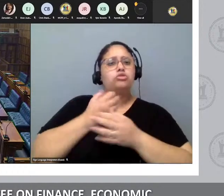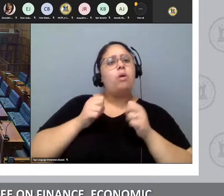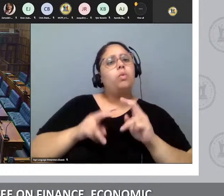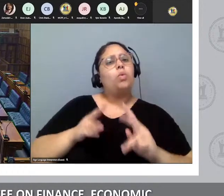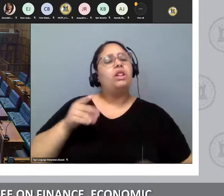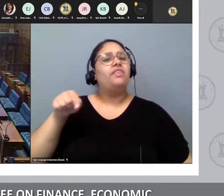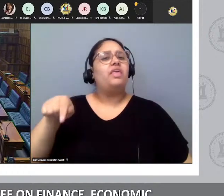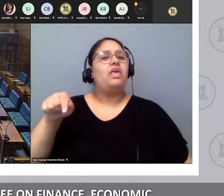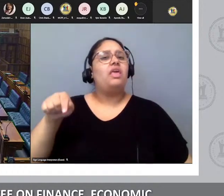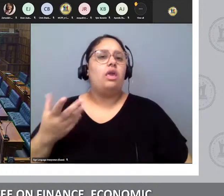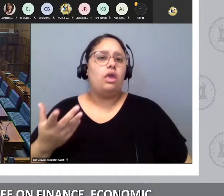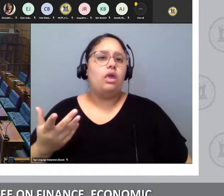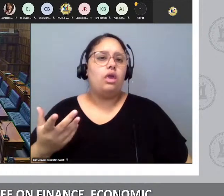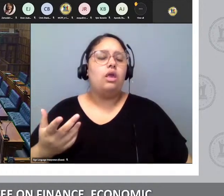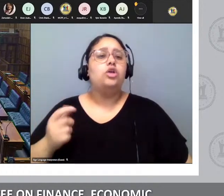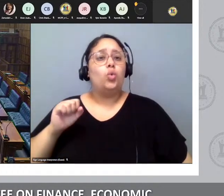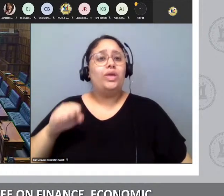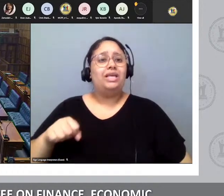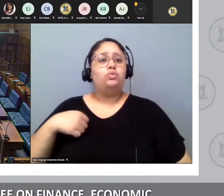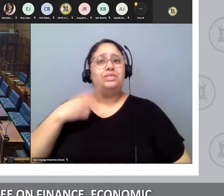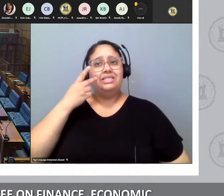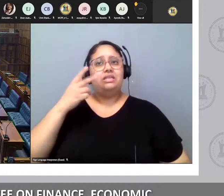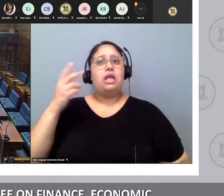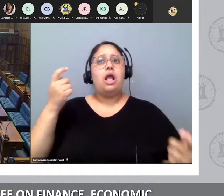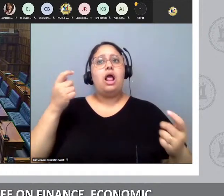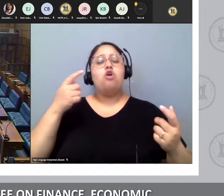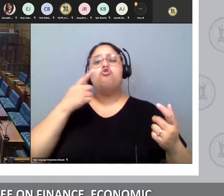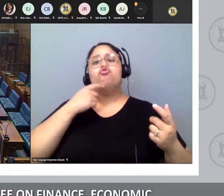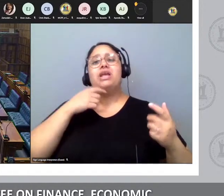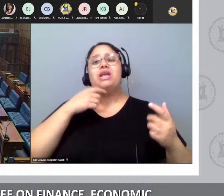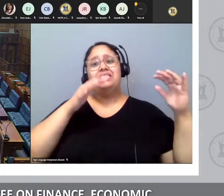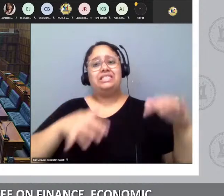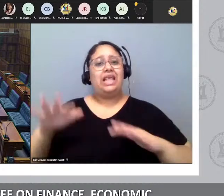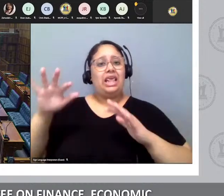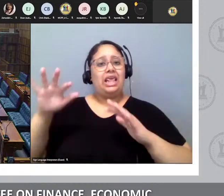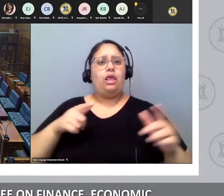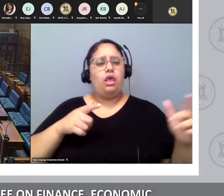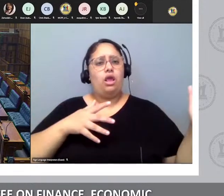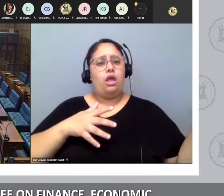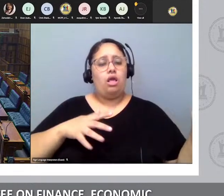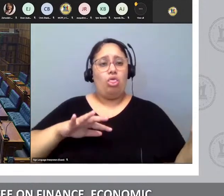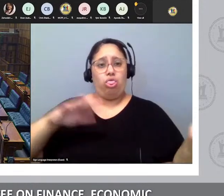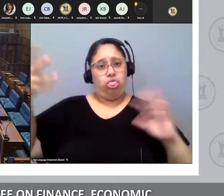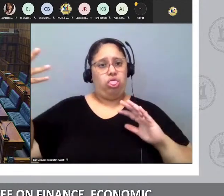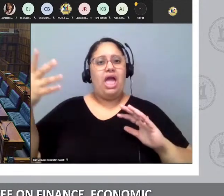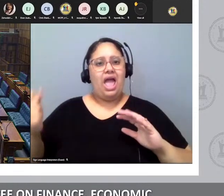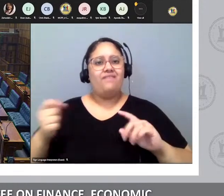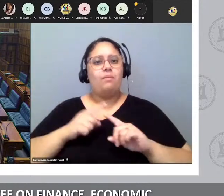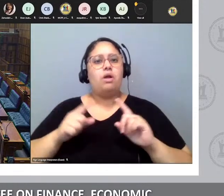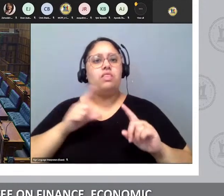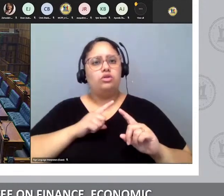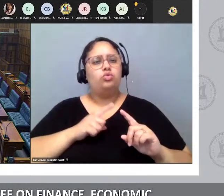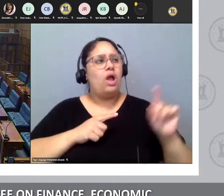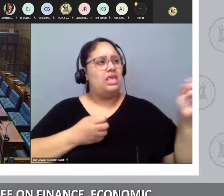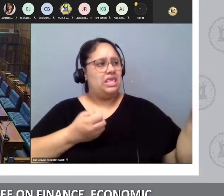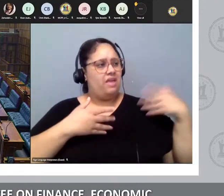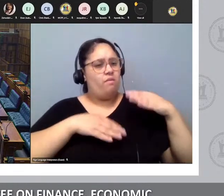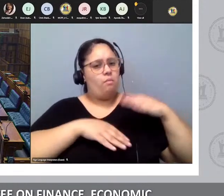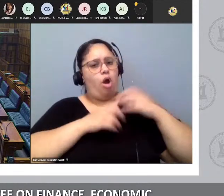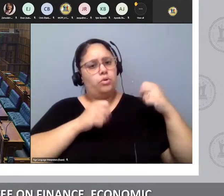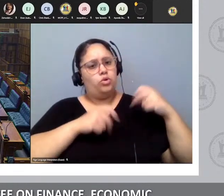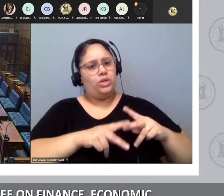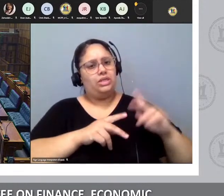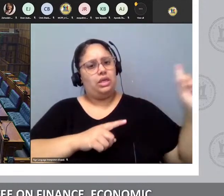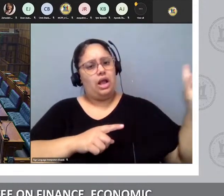do see havoc in the Red Sea but why is that not possibly an opportunity for B for more births to come our way or